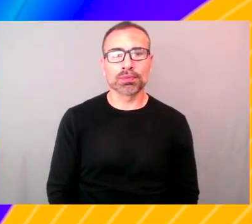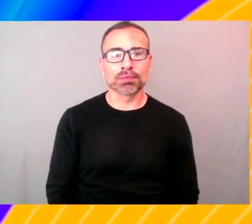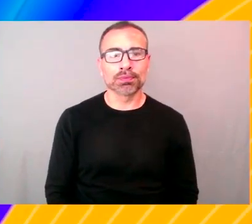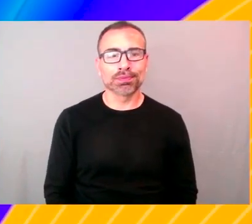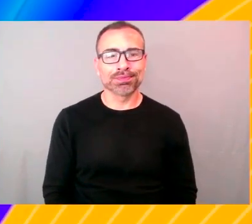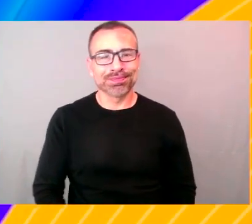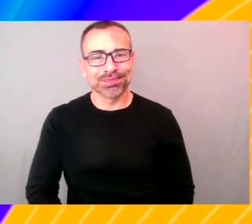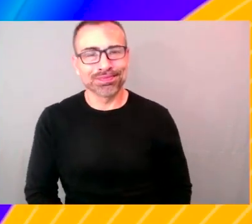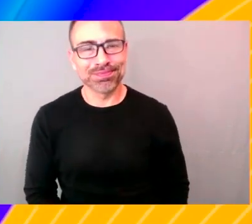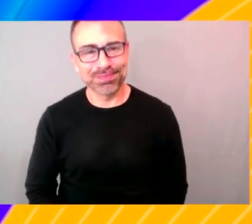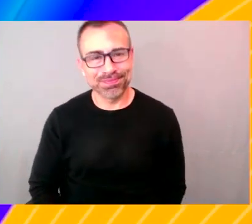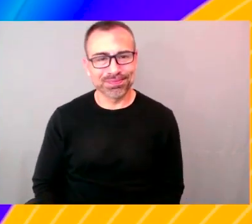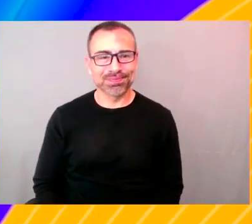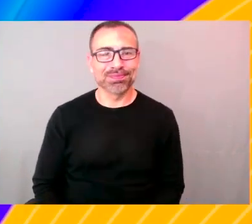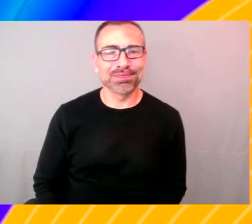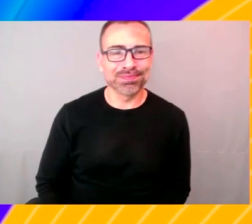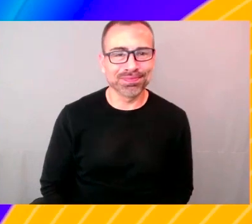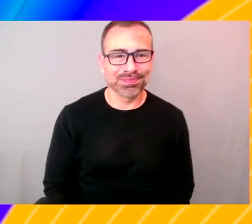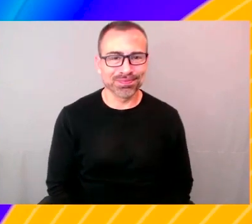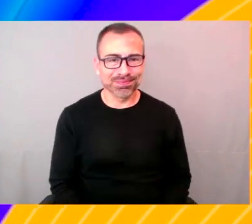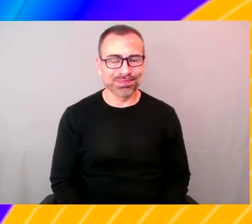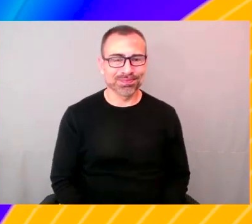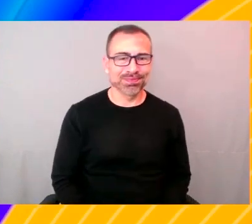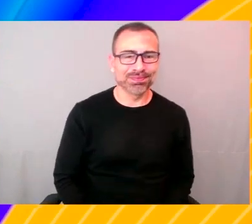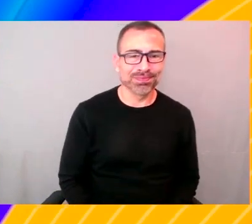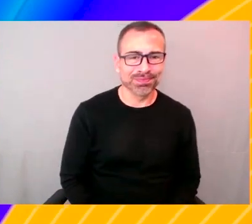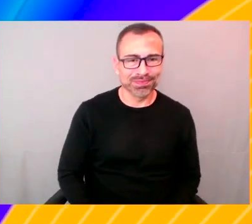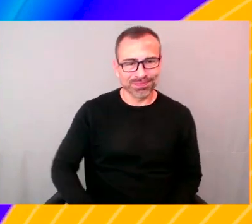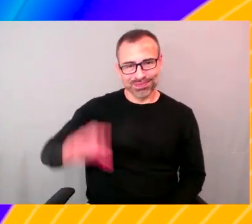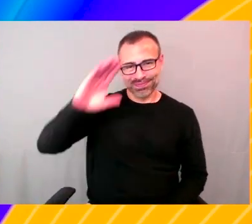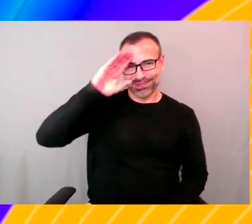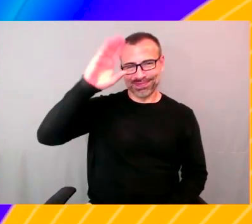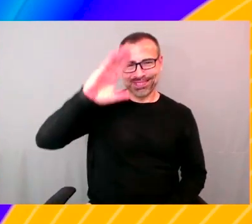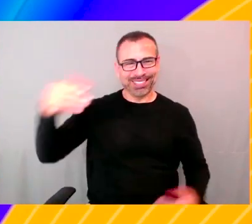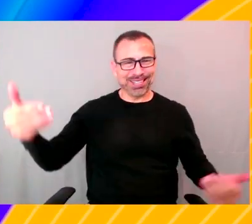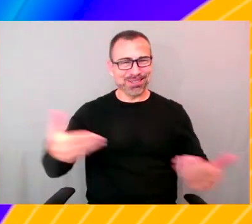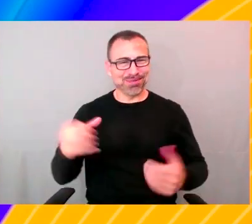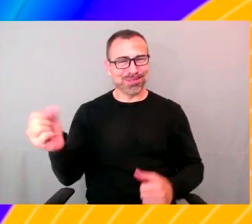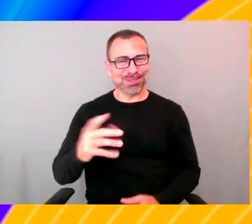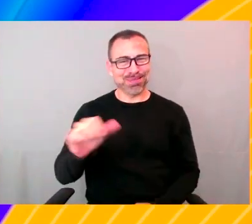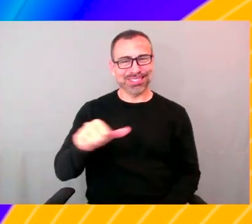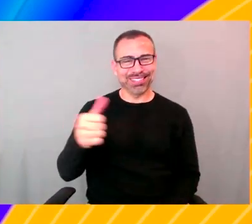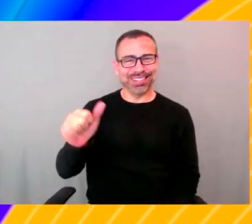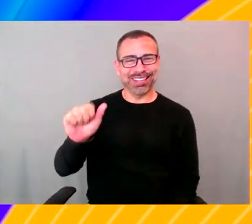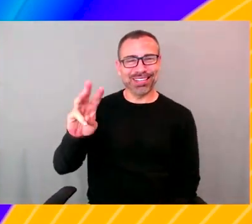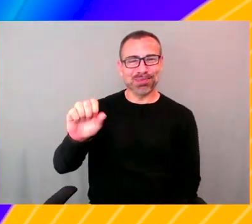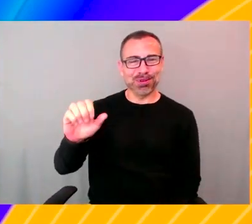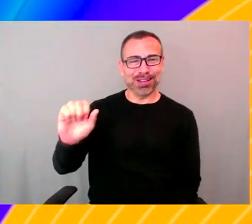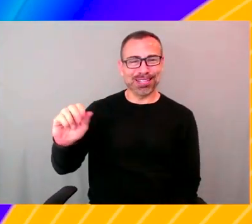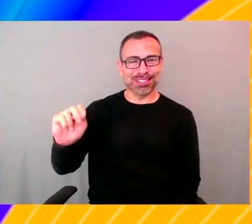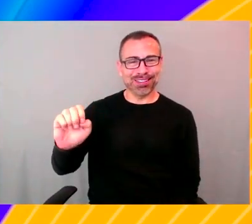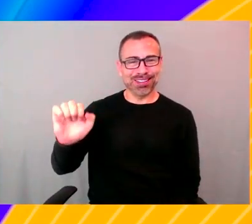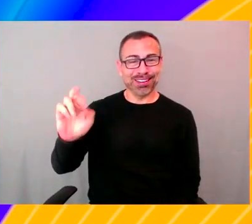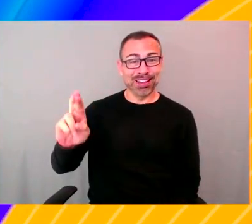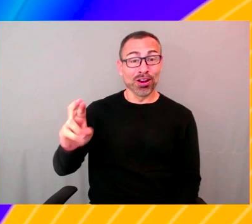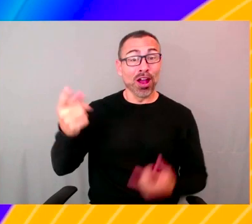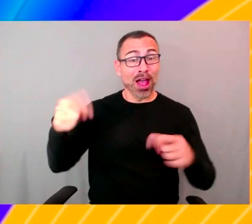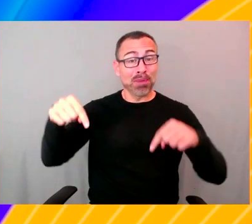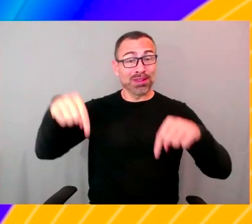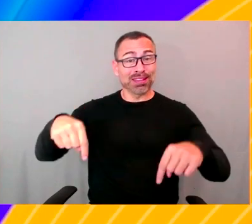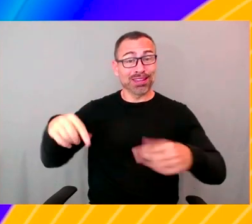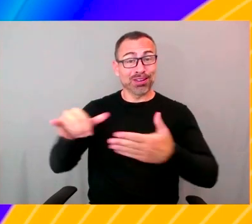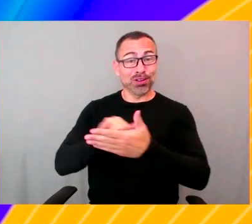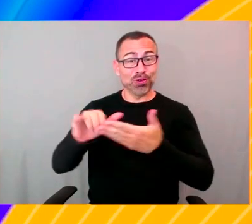everyone. Welcome back to another segment of AWS On Air. We are live here from New York City, the